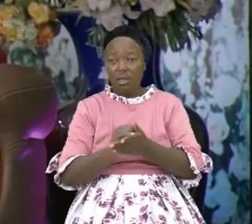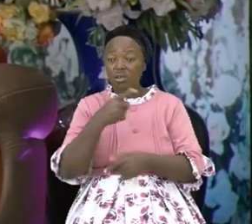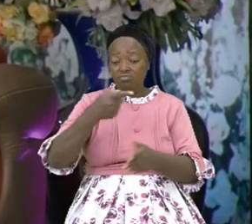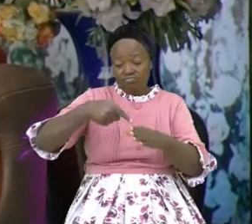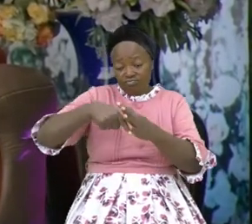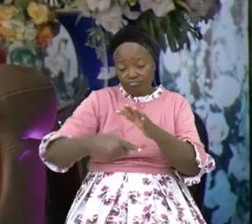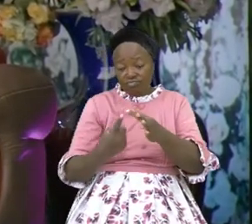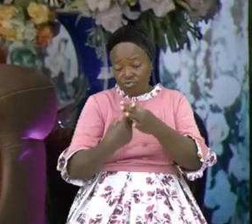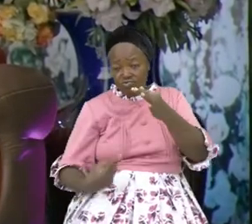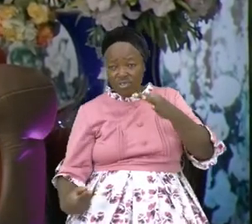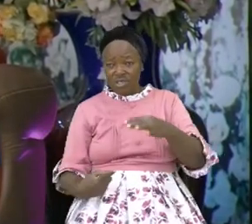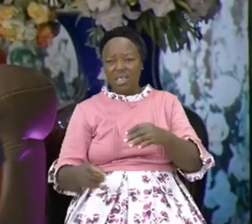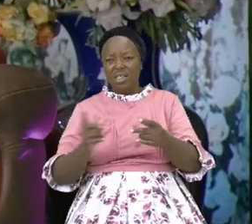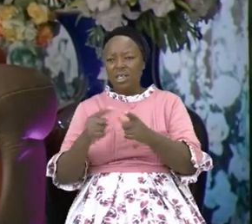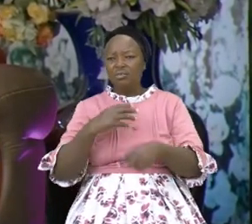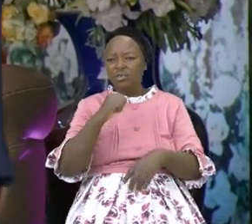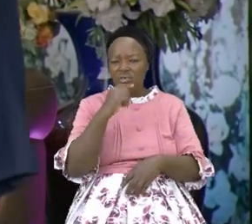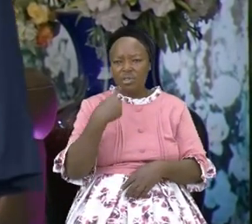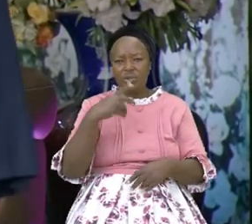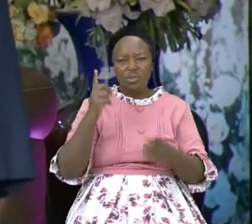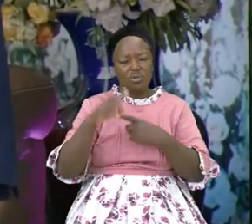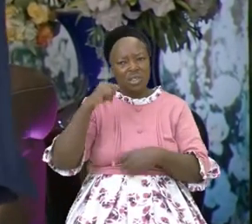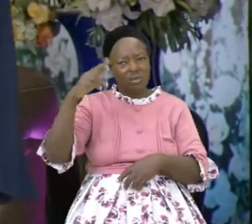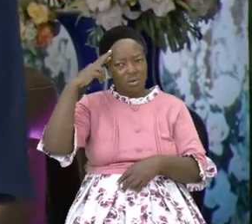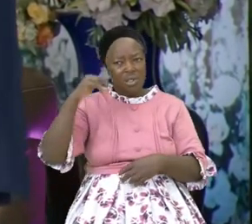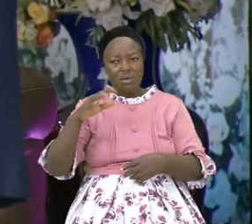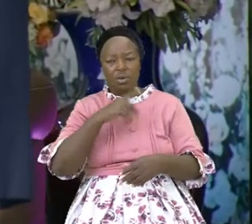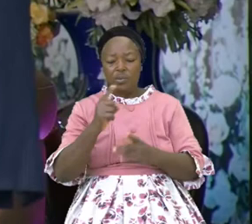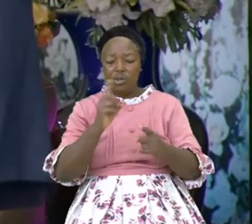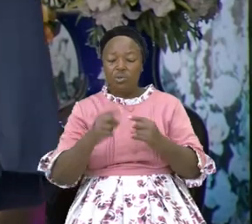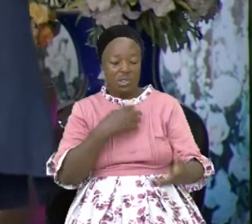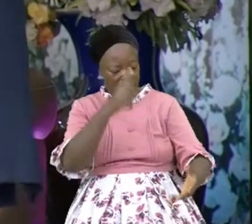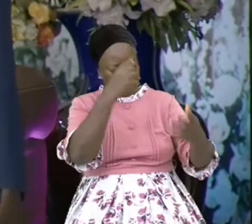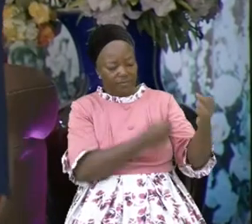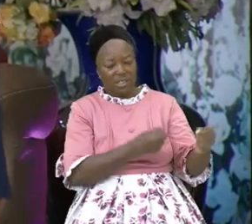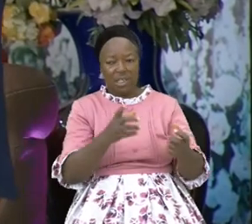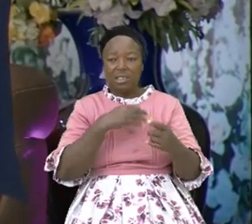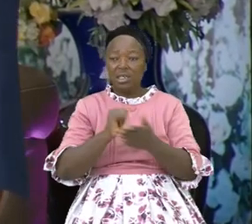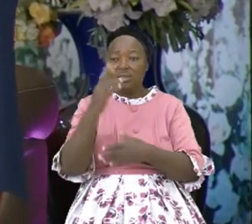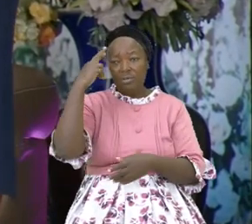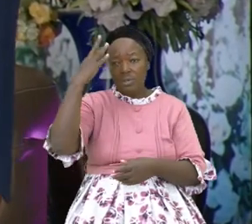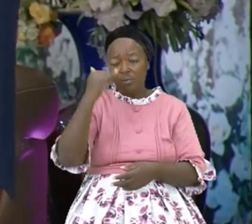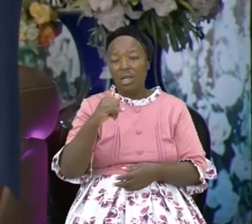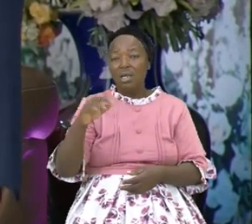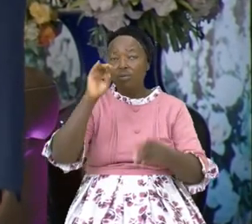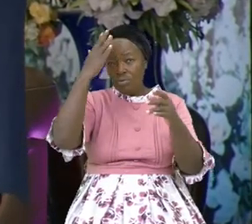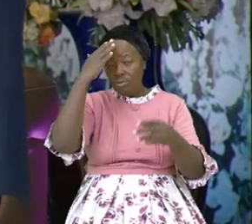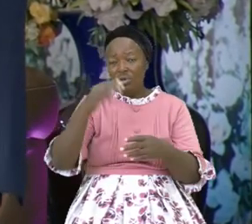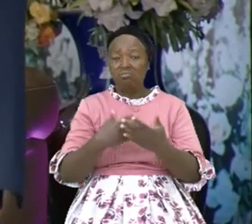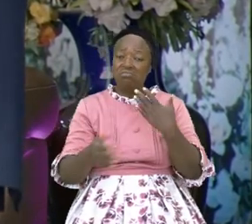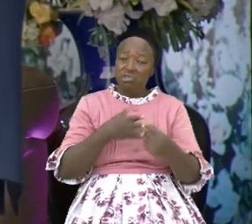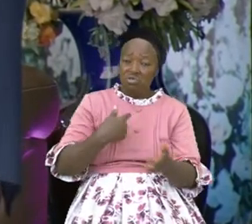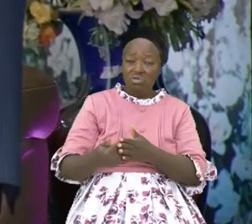not speaking to his reasoning. He was speaking to his faith. That's the reason why, you know, even though it may